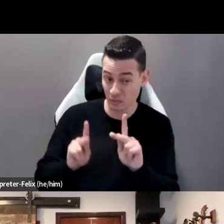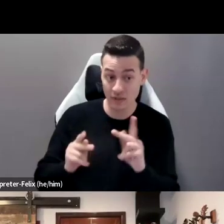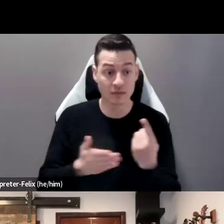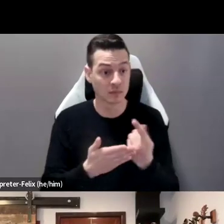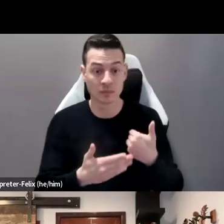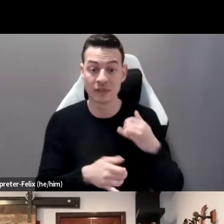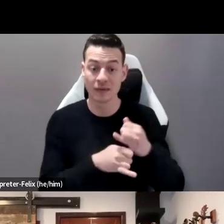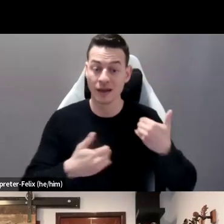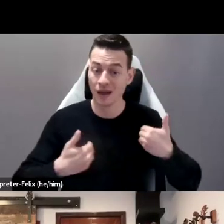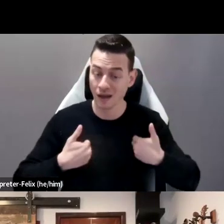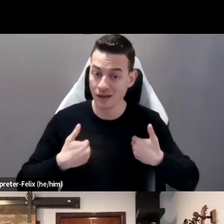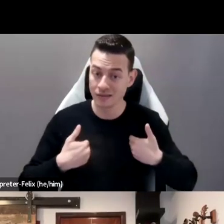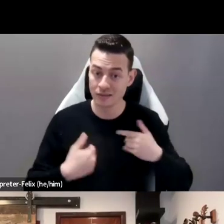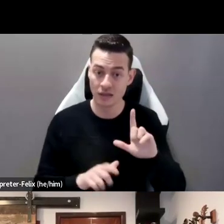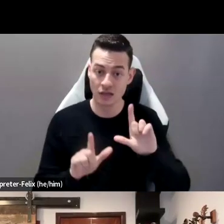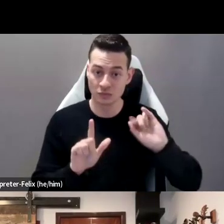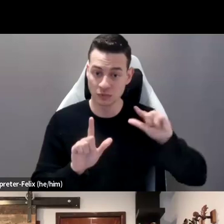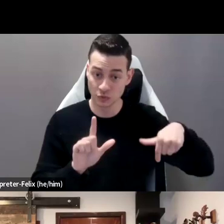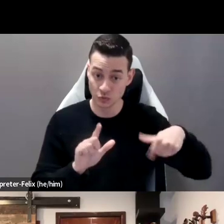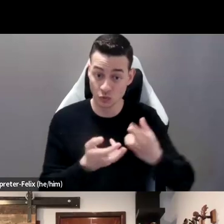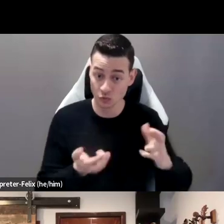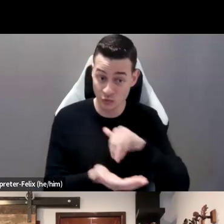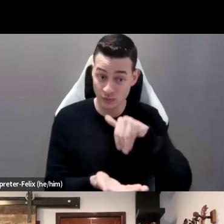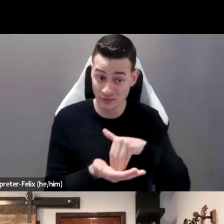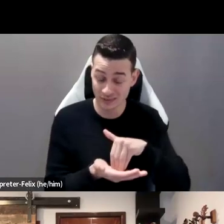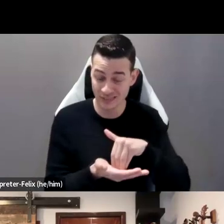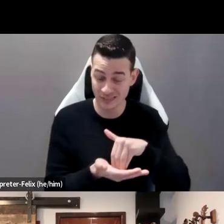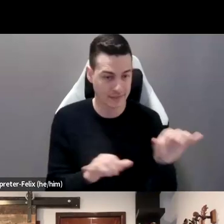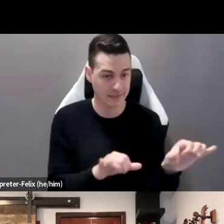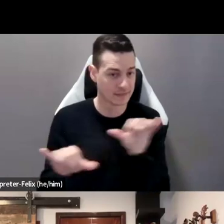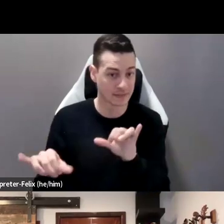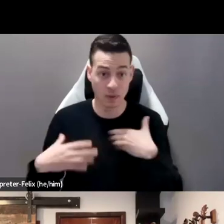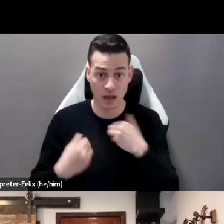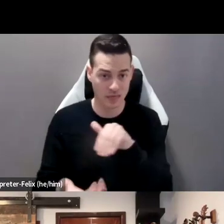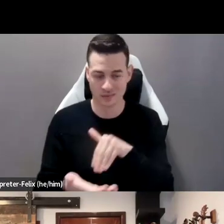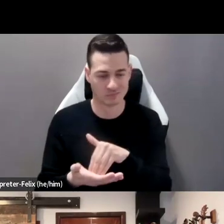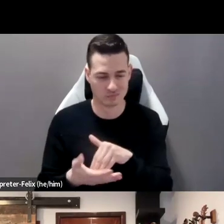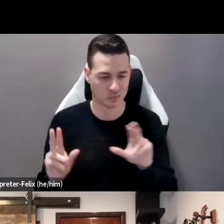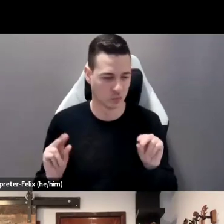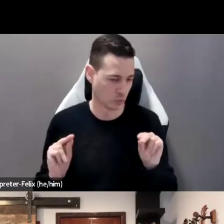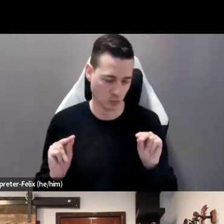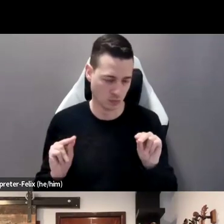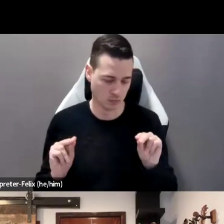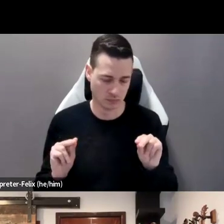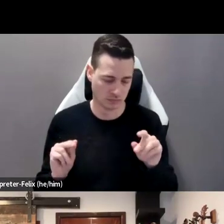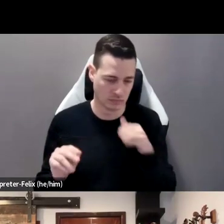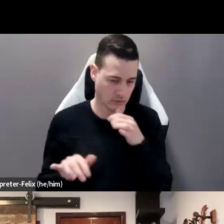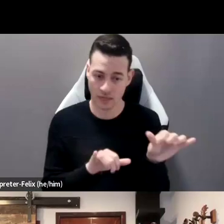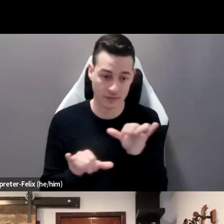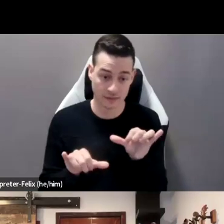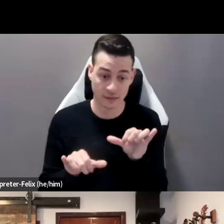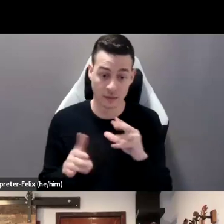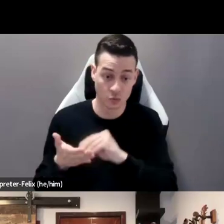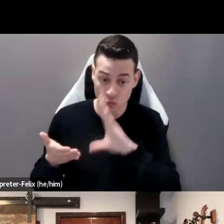right? Which are separate from LGBTQ healthcare centers or just student health centers. I'm